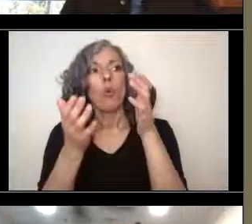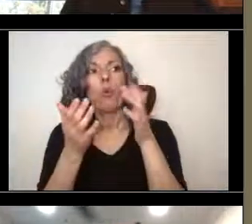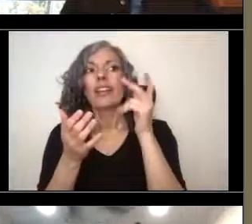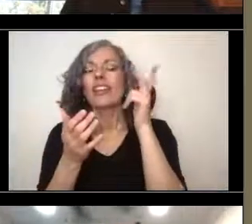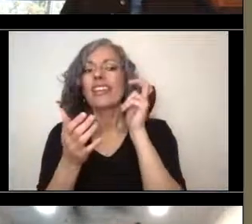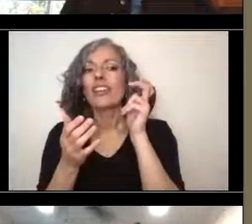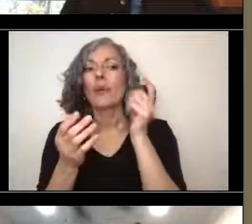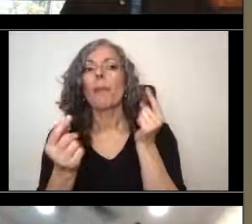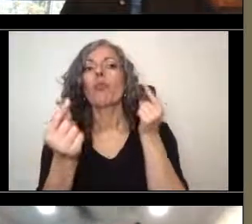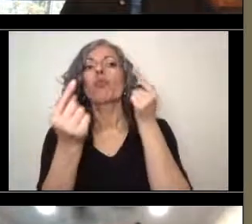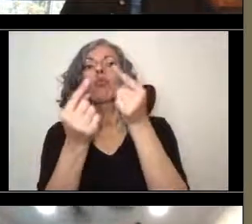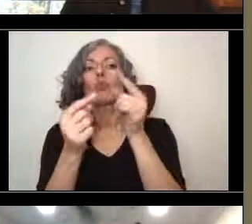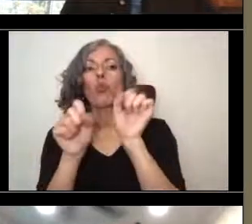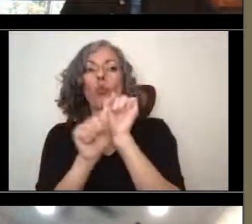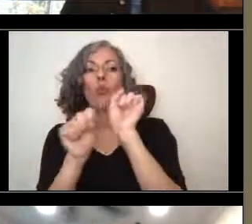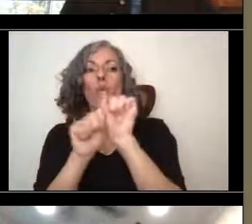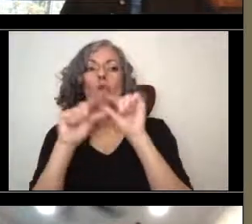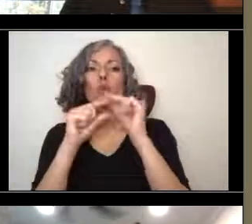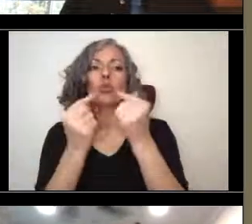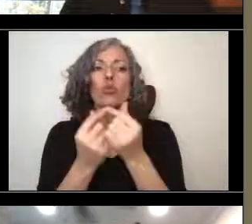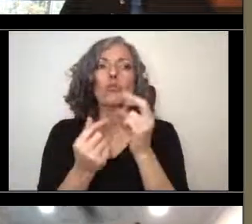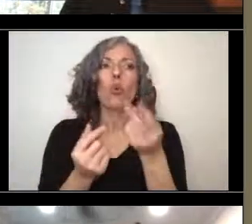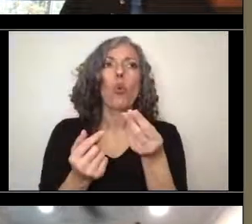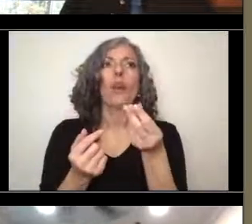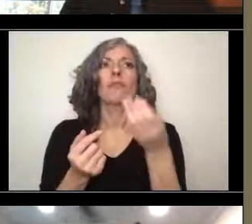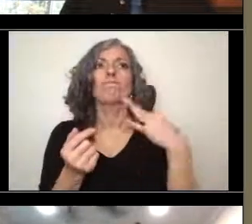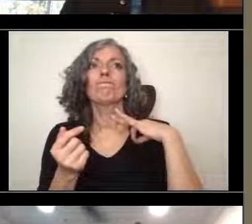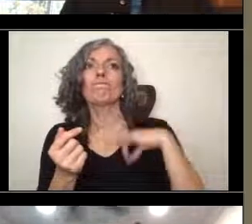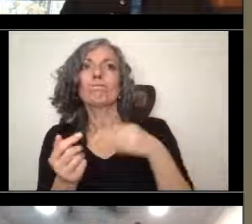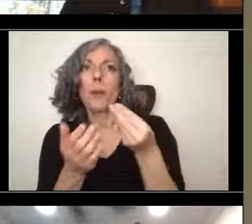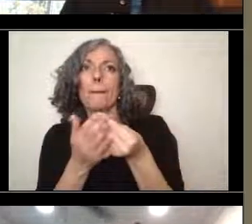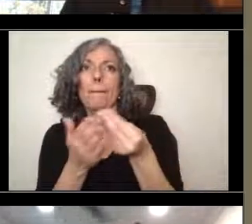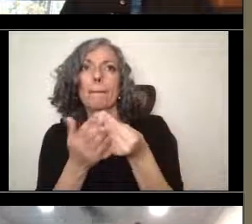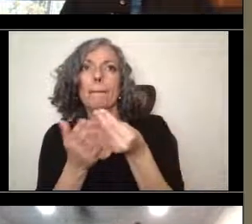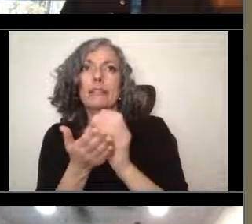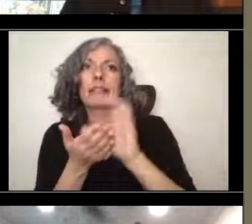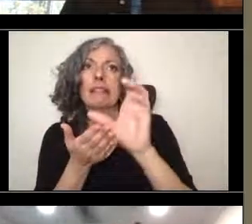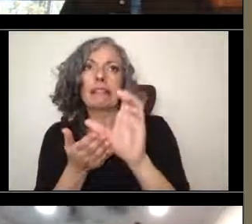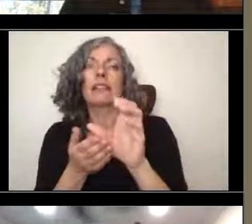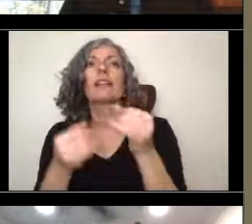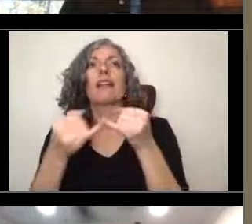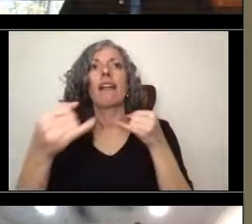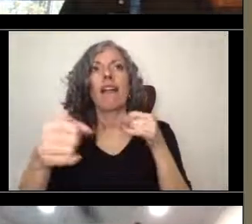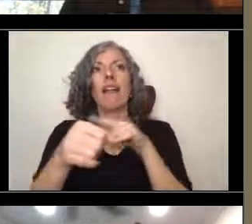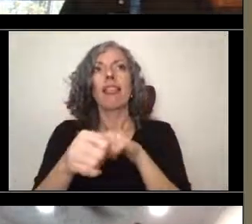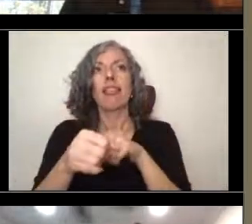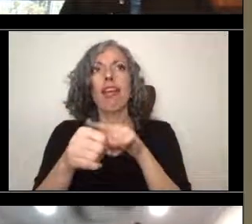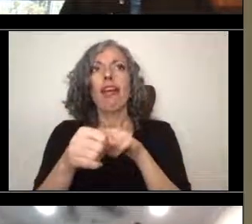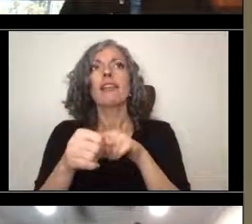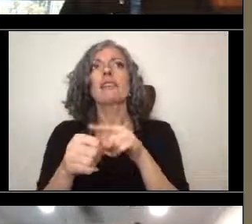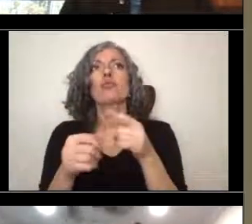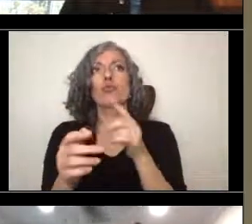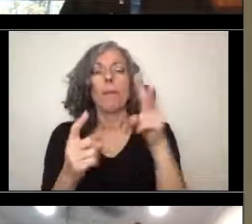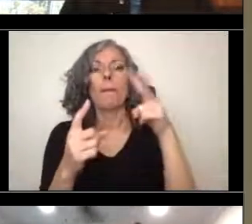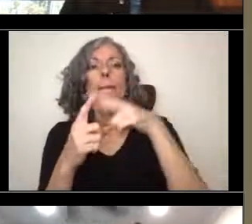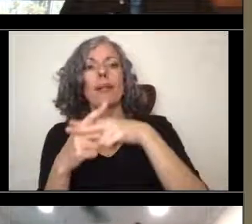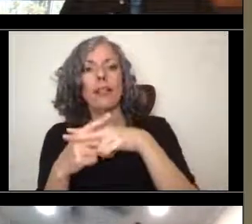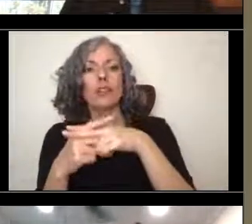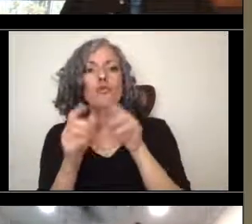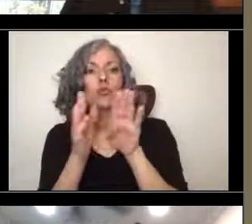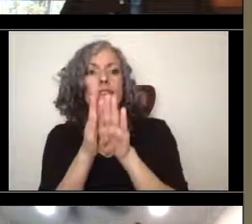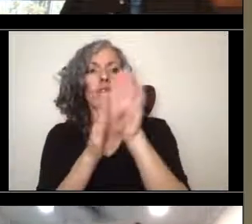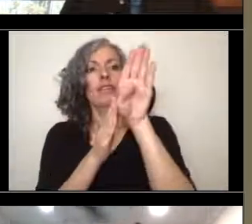or investment that's happened around actually sketching out equity guidelines or frameworks as it applies to advanced air